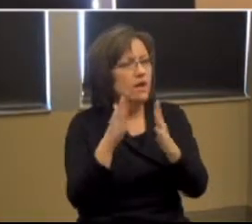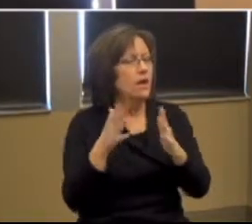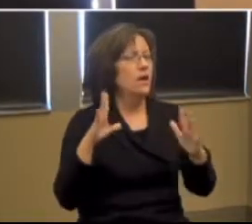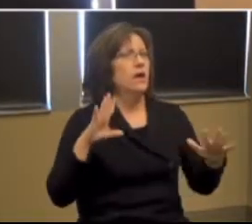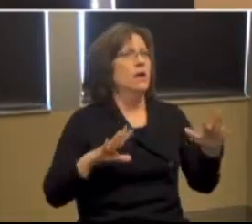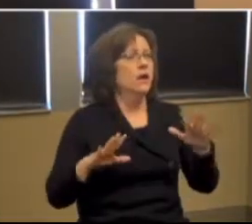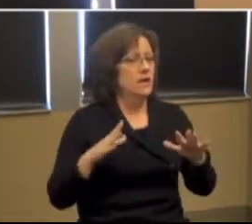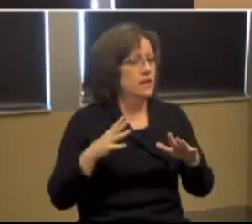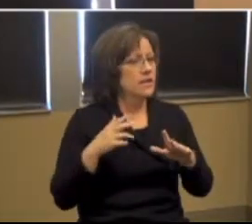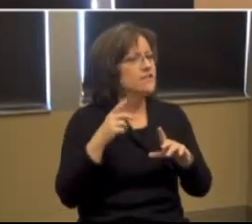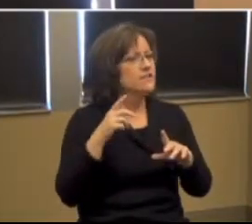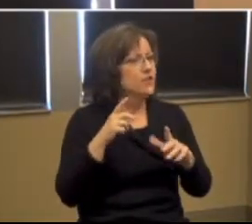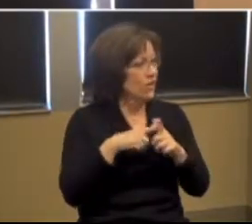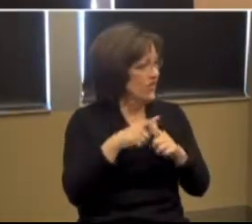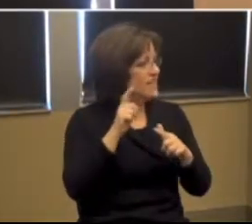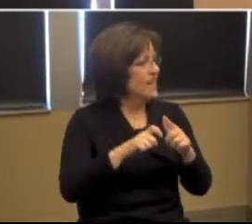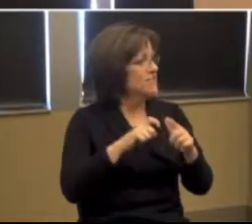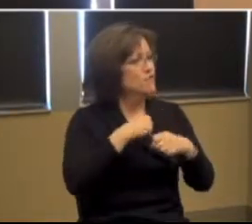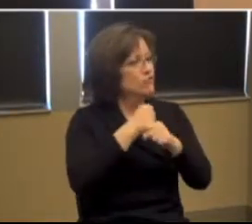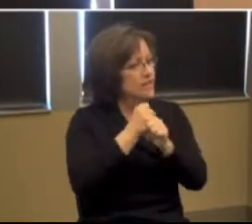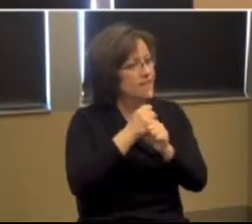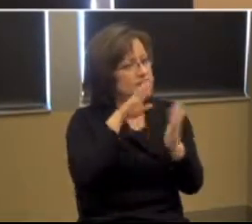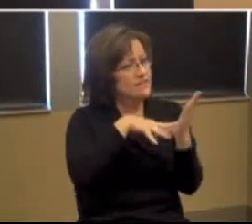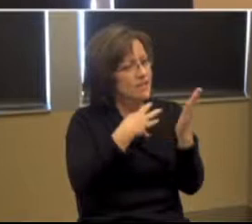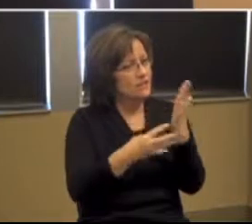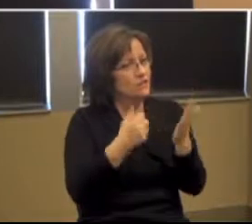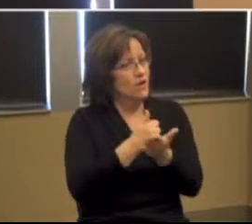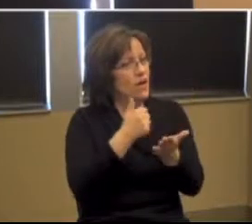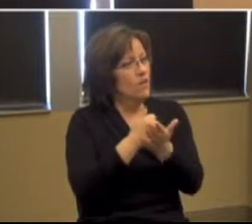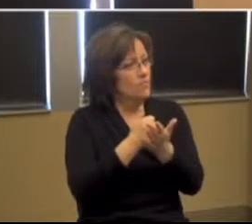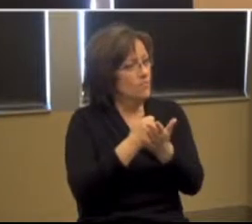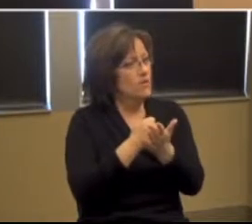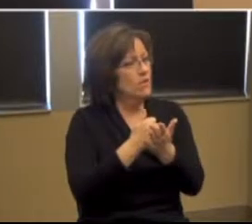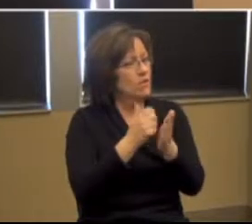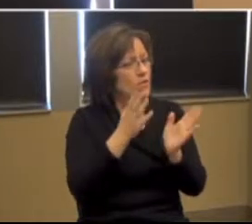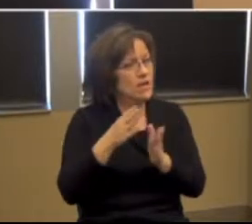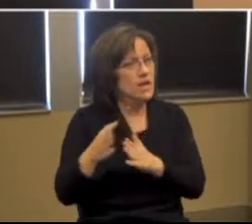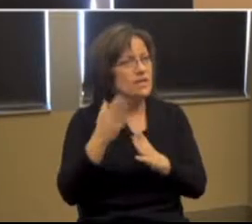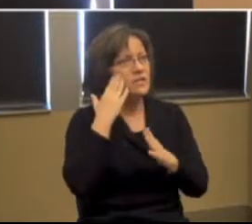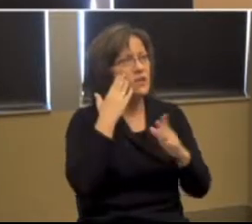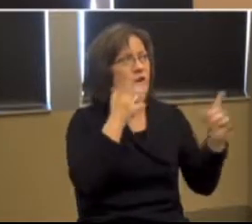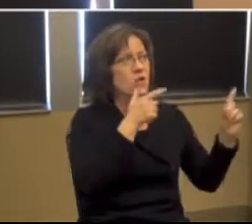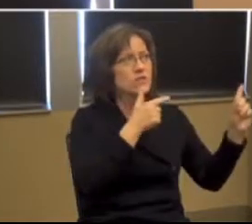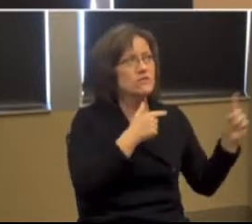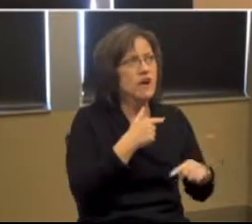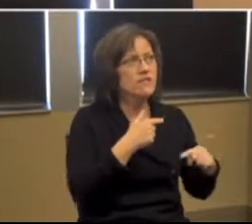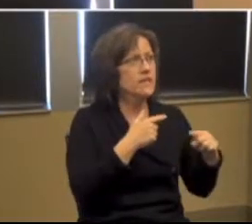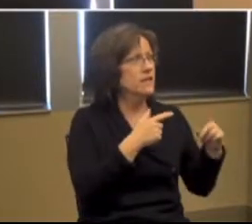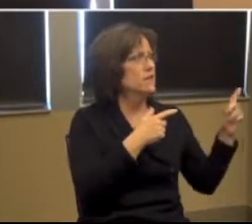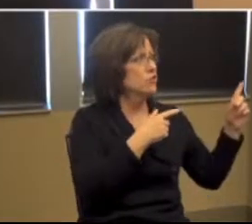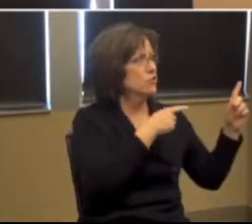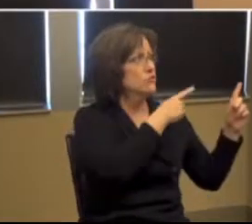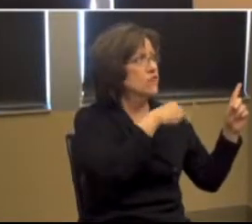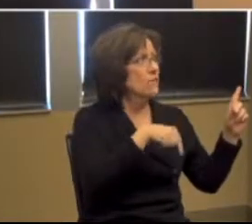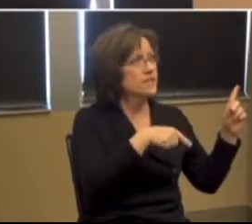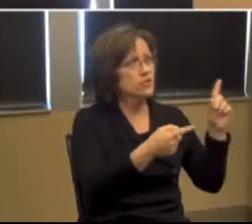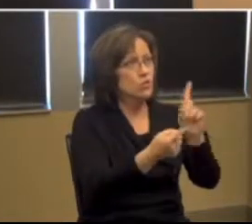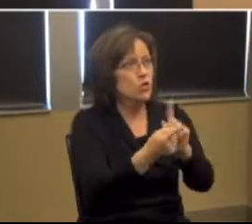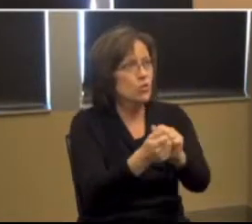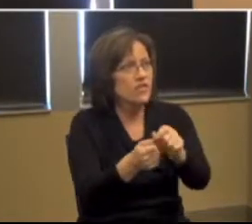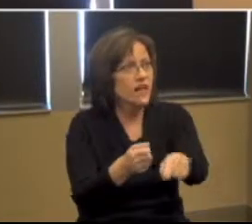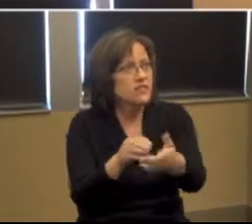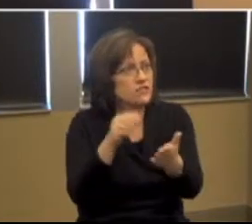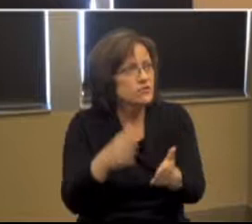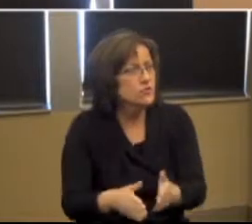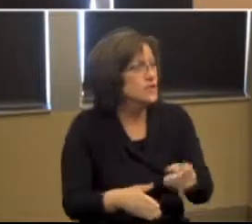a schedule to help him organize that physical environment so he knew who was working with who was doing